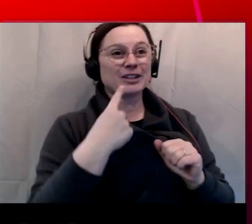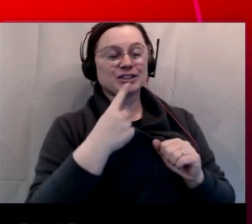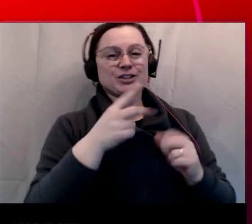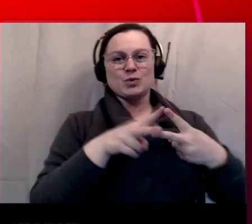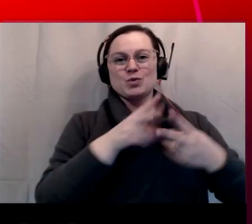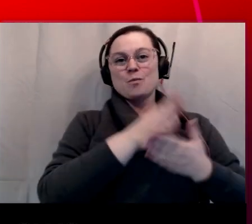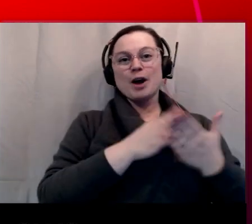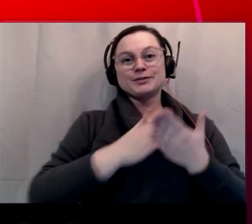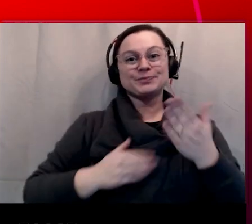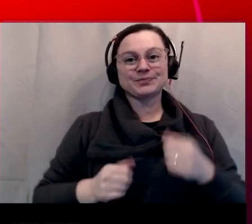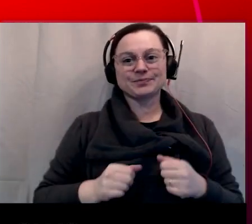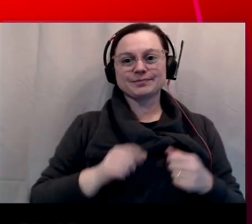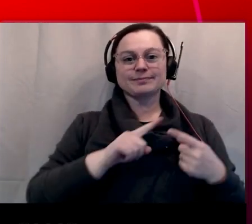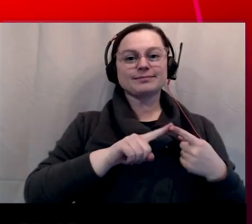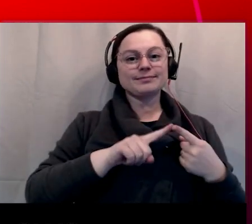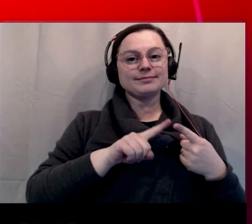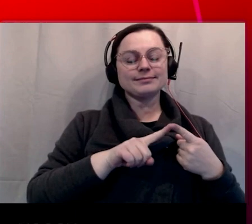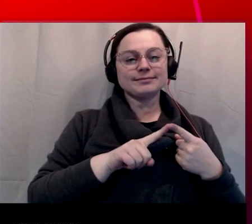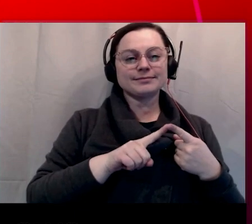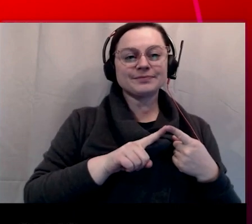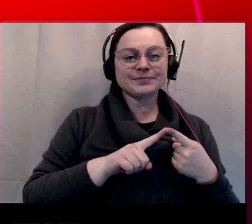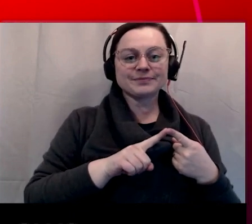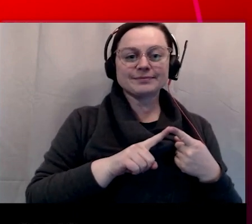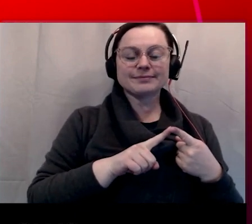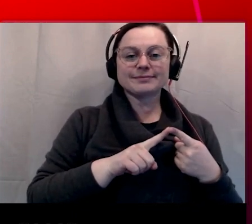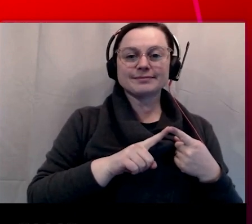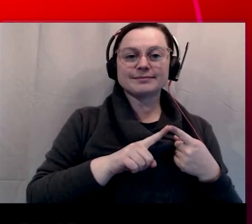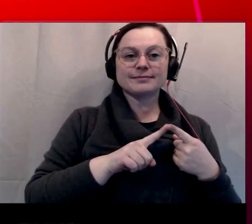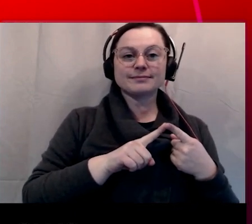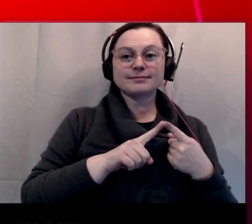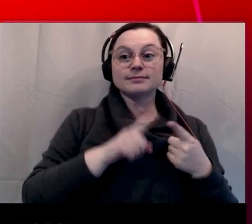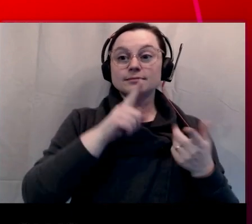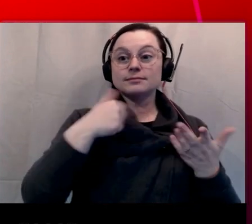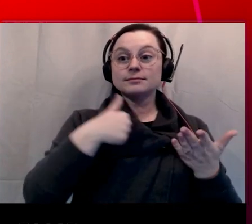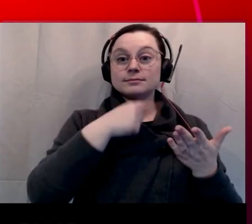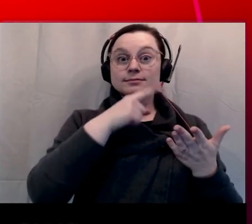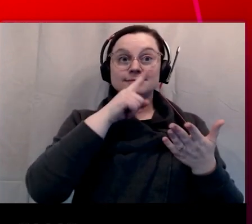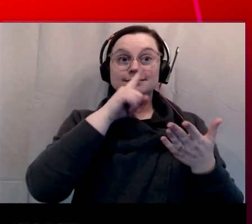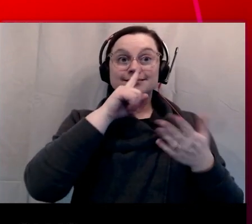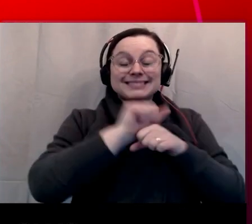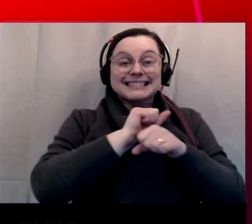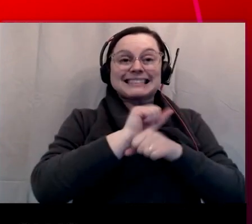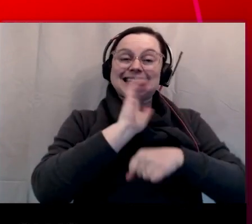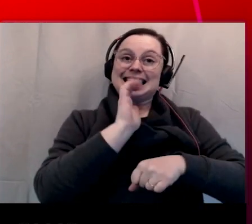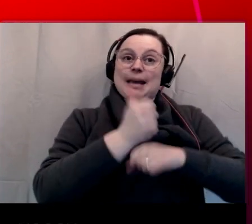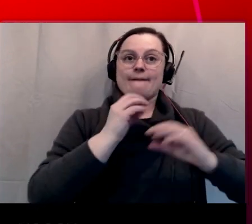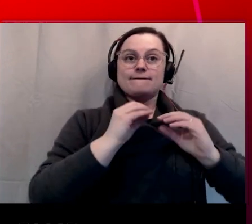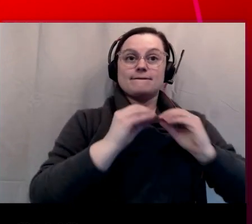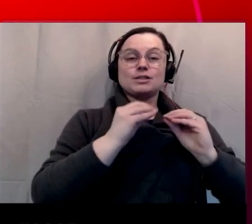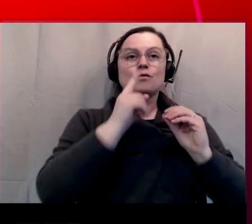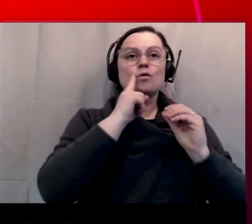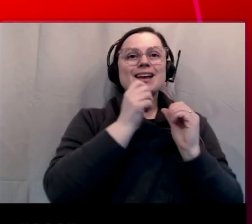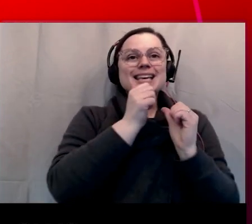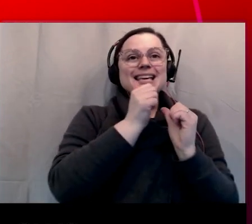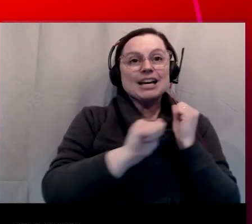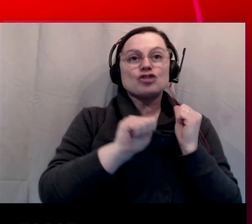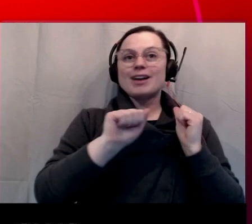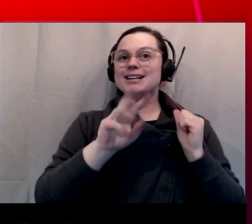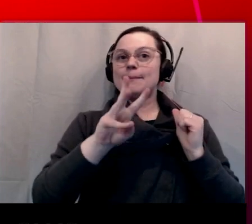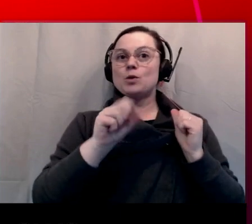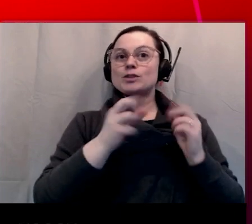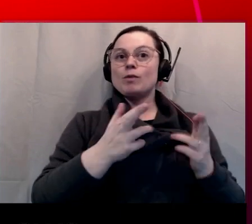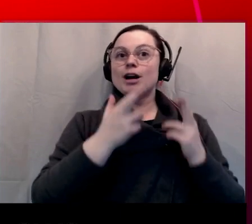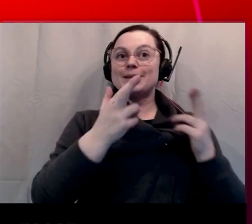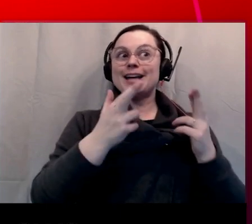is we actually implement a fix for every AWS recommendation that has come